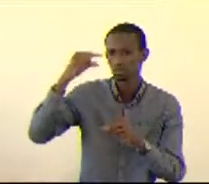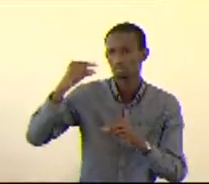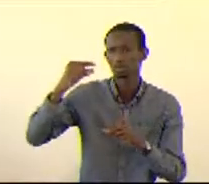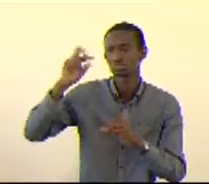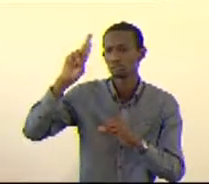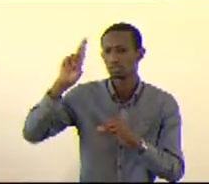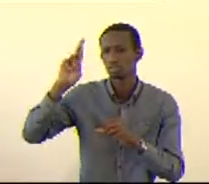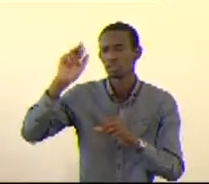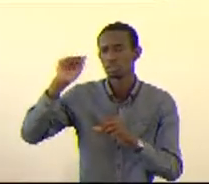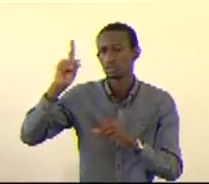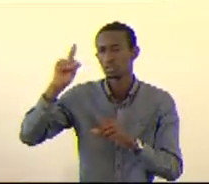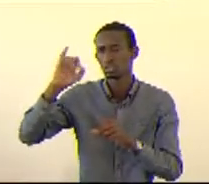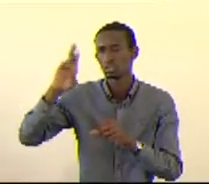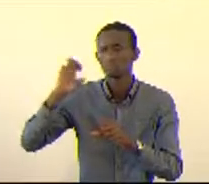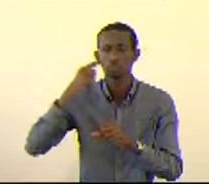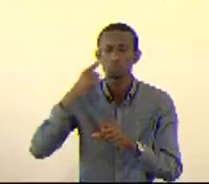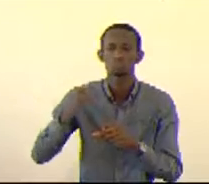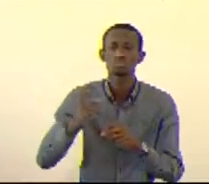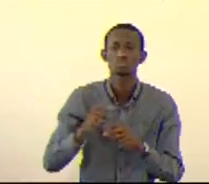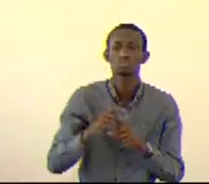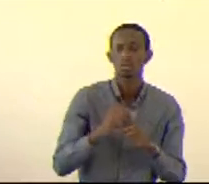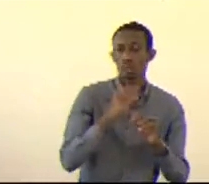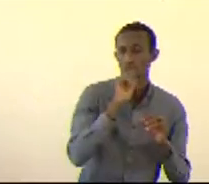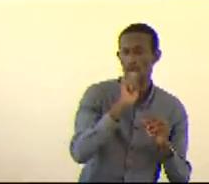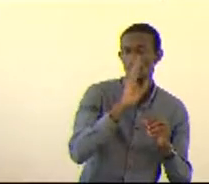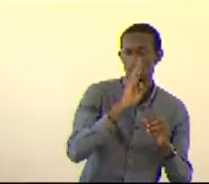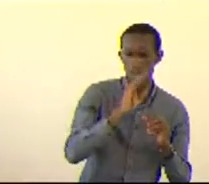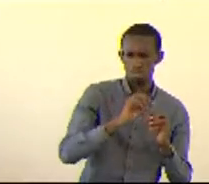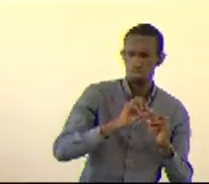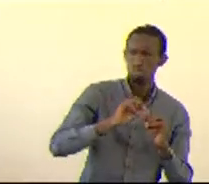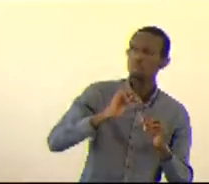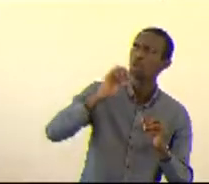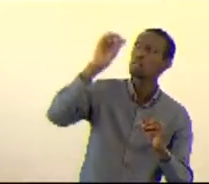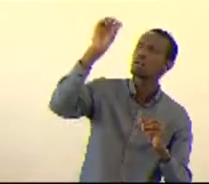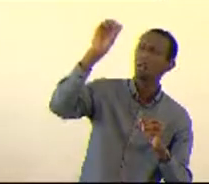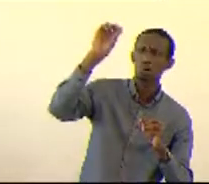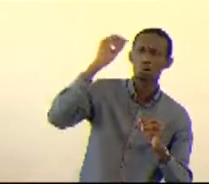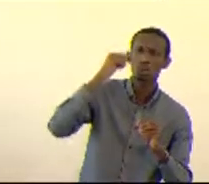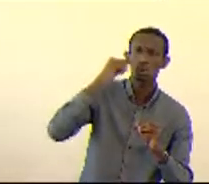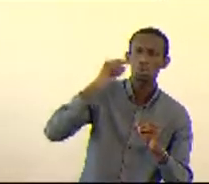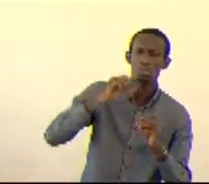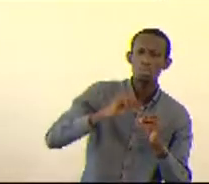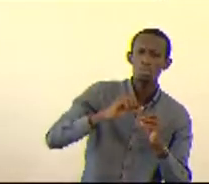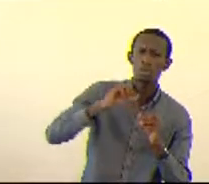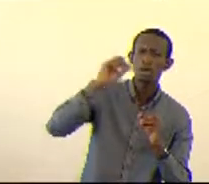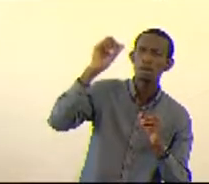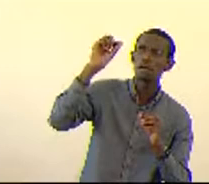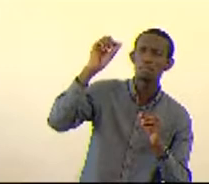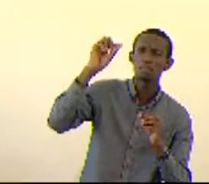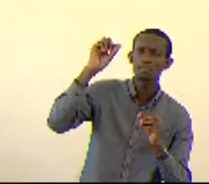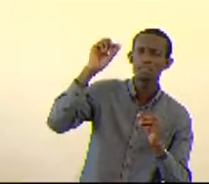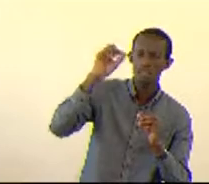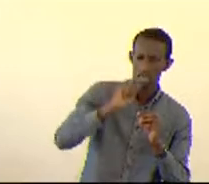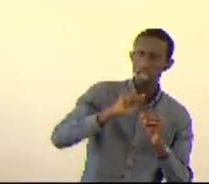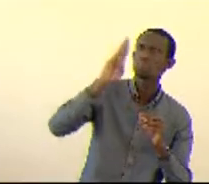line AB, do you think it is the same as the gradient of the line CD? No. This one is steeper, AB,